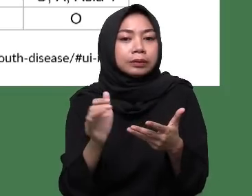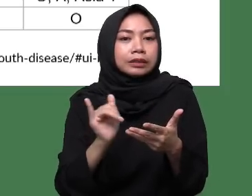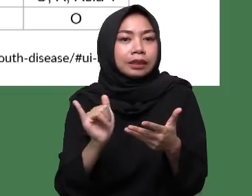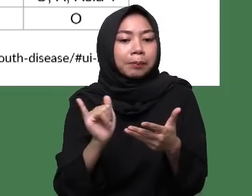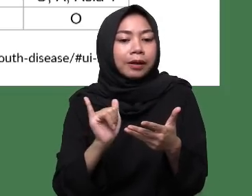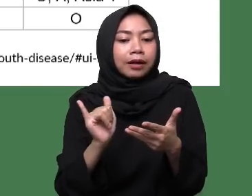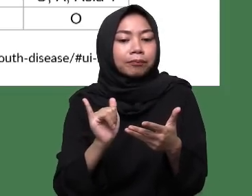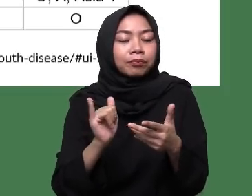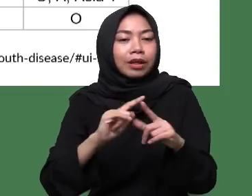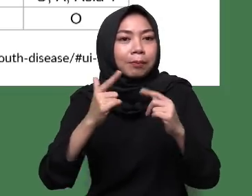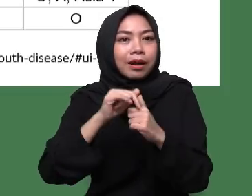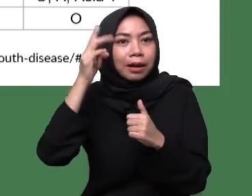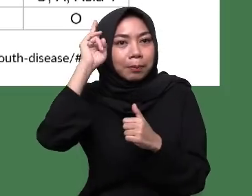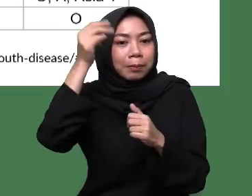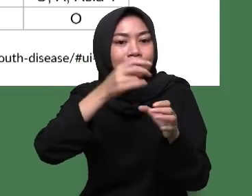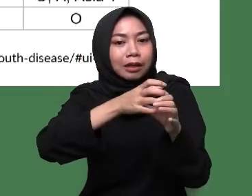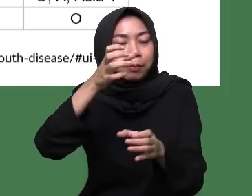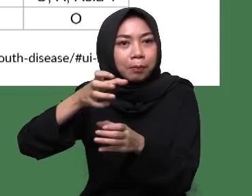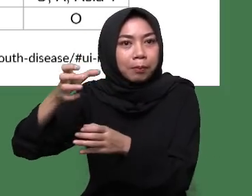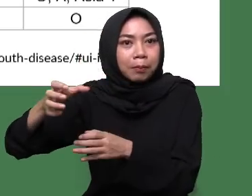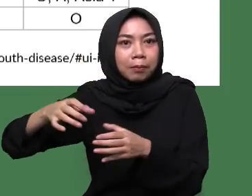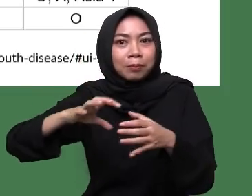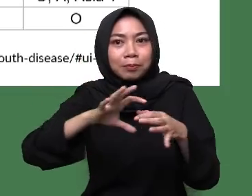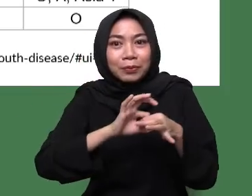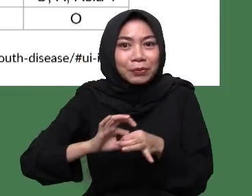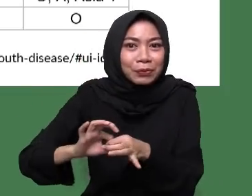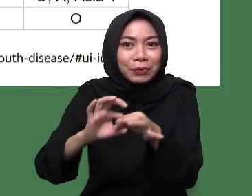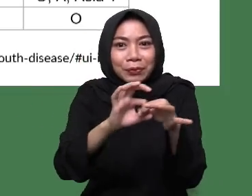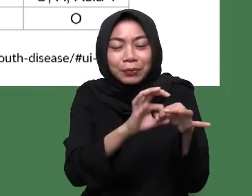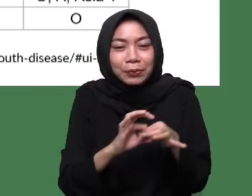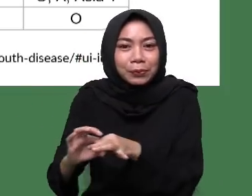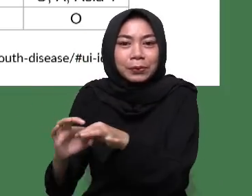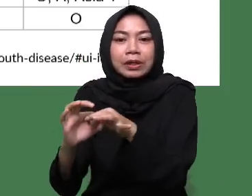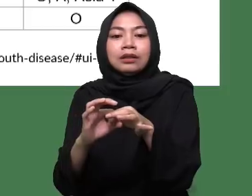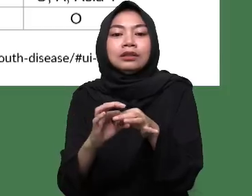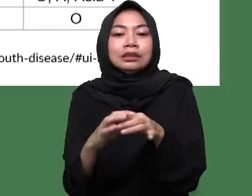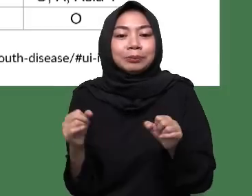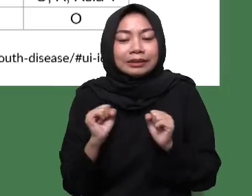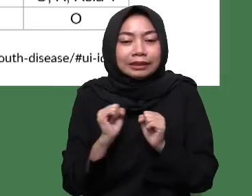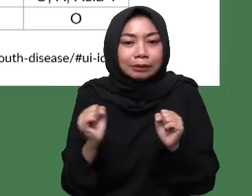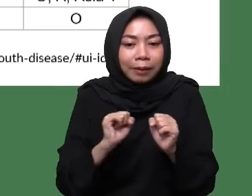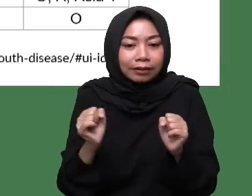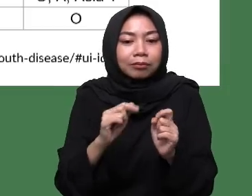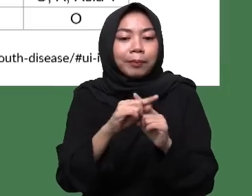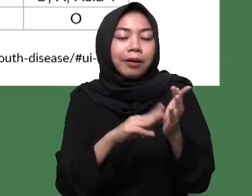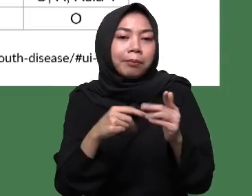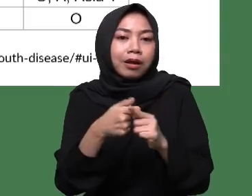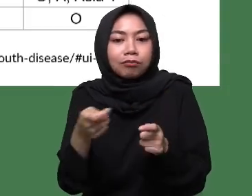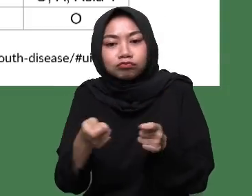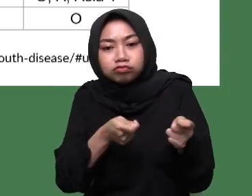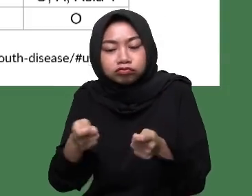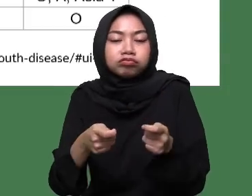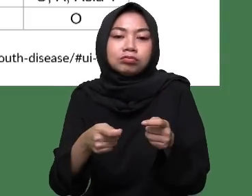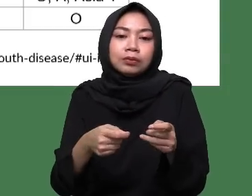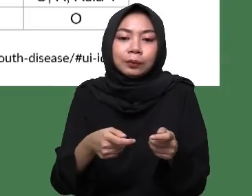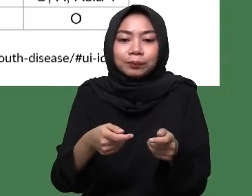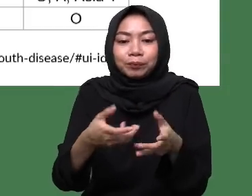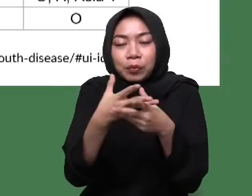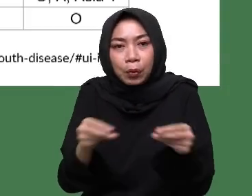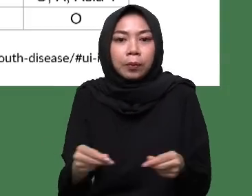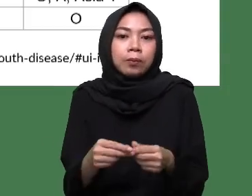pentahelix was the evidence shown by the government of Indonesia as a rapid response to the crisis. The